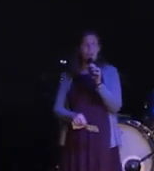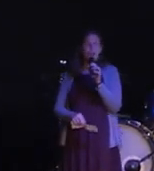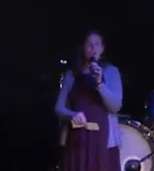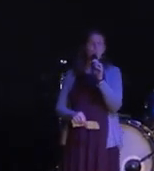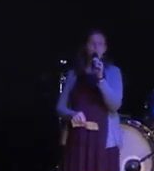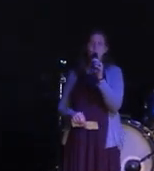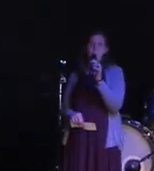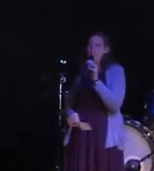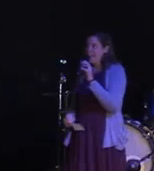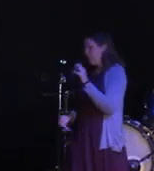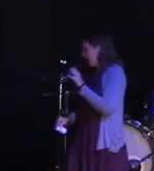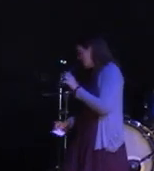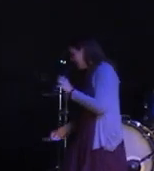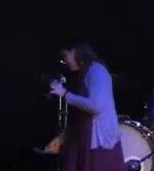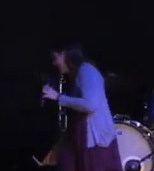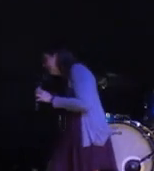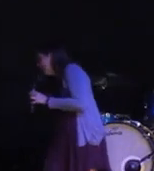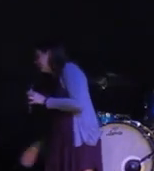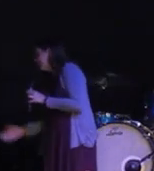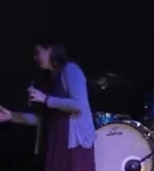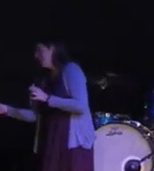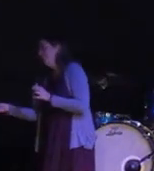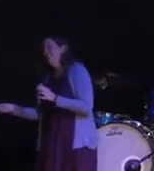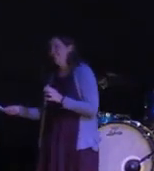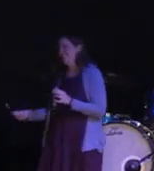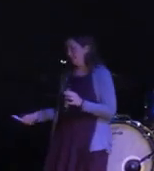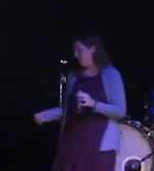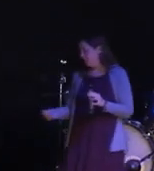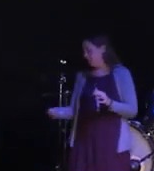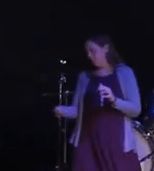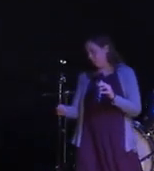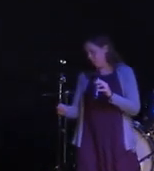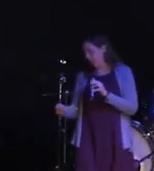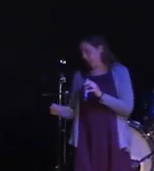Creek's 140th puppy.